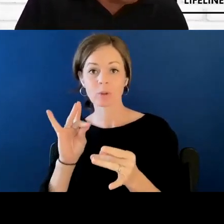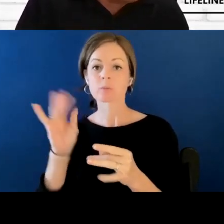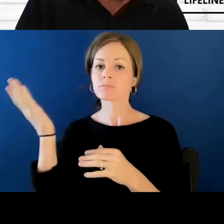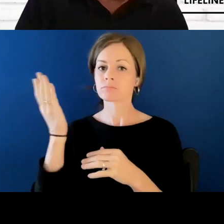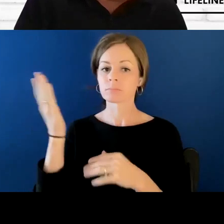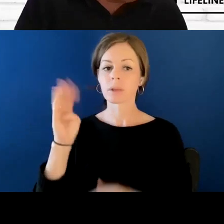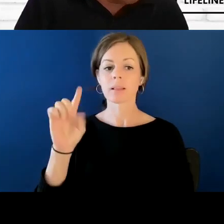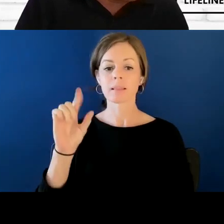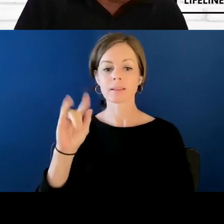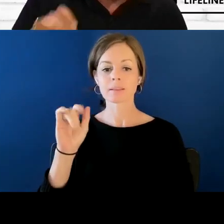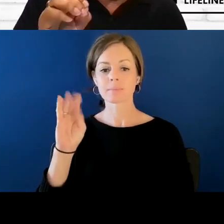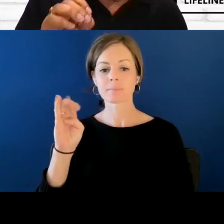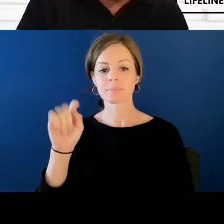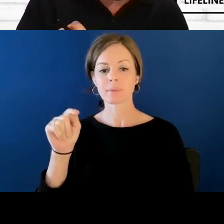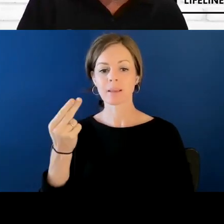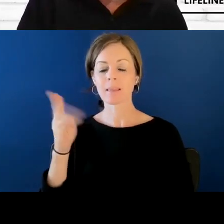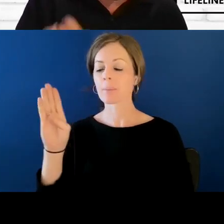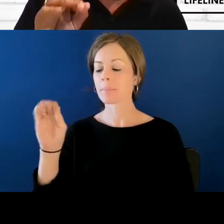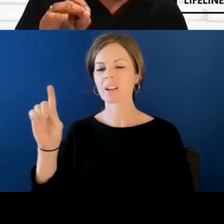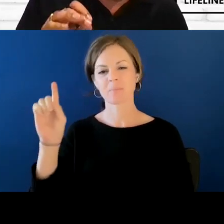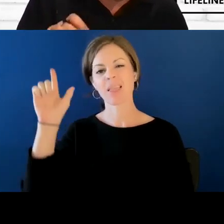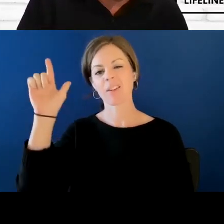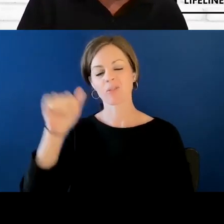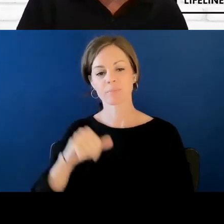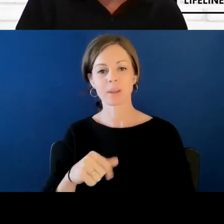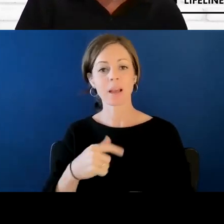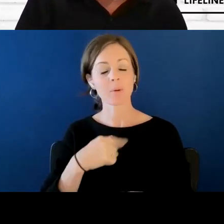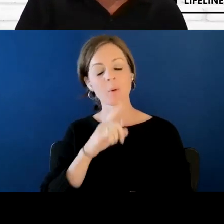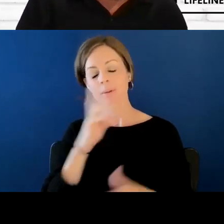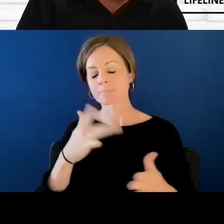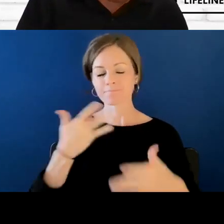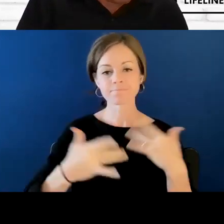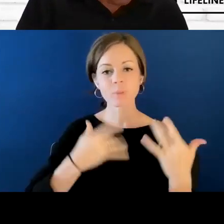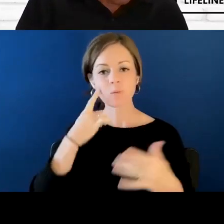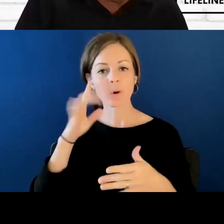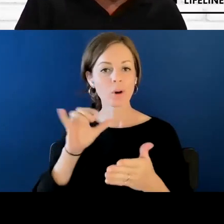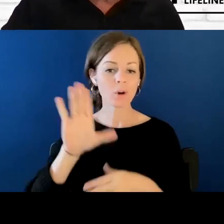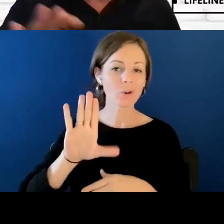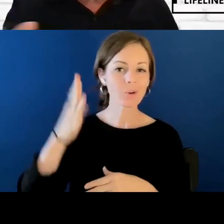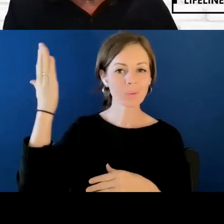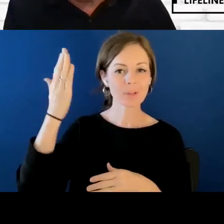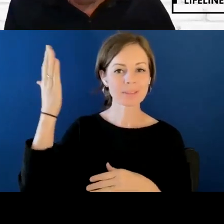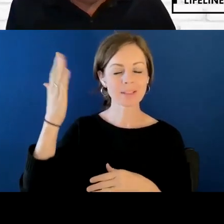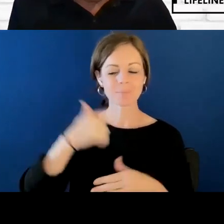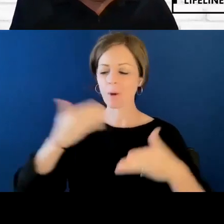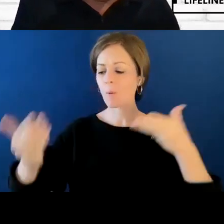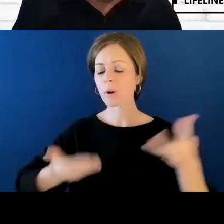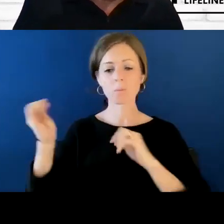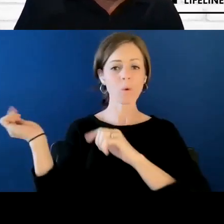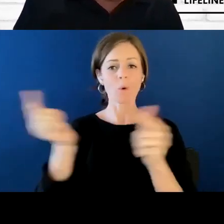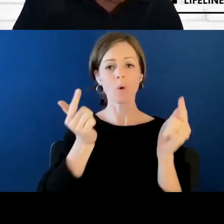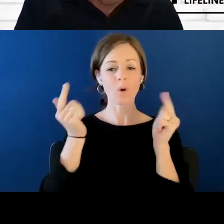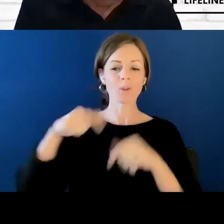Box a little bit later on. I absolutely am looking forward to this presentation, and I welcome all of you